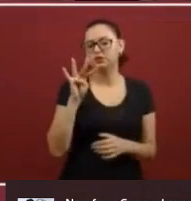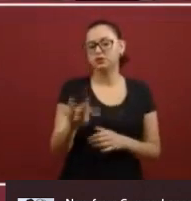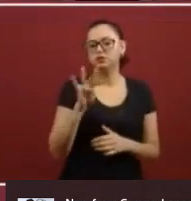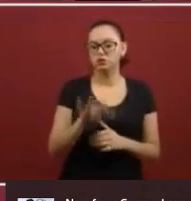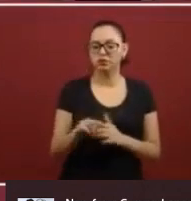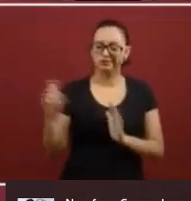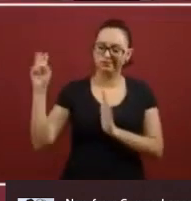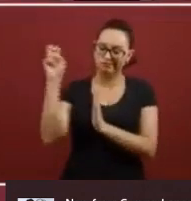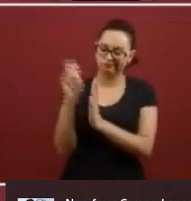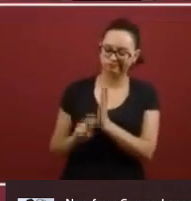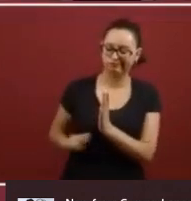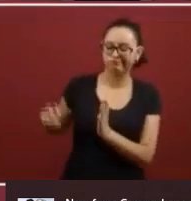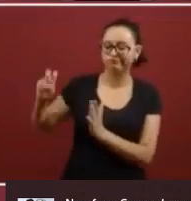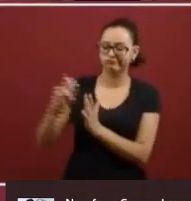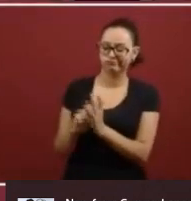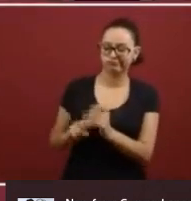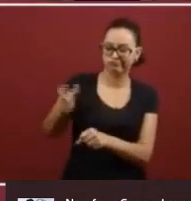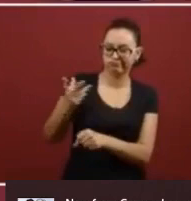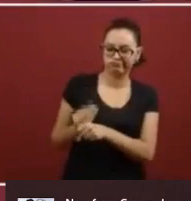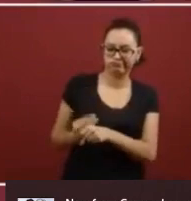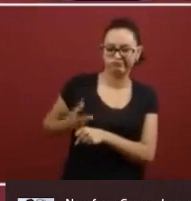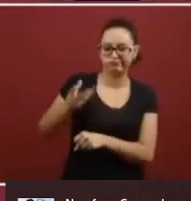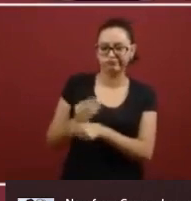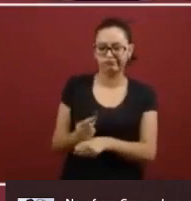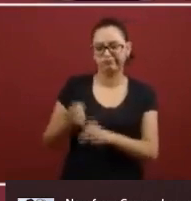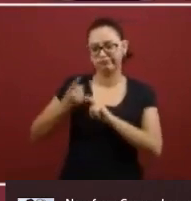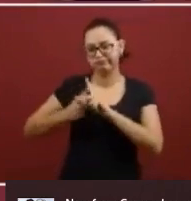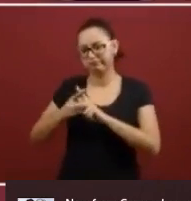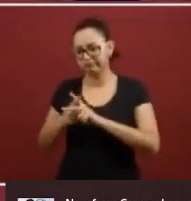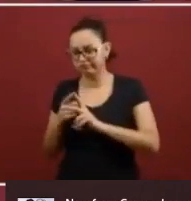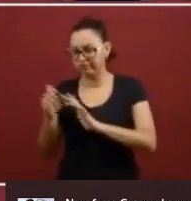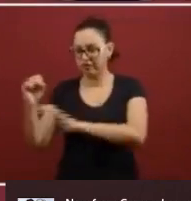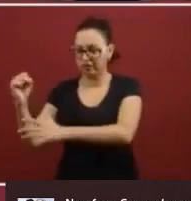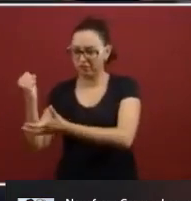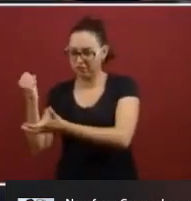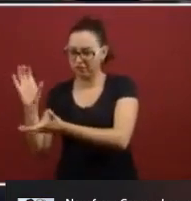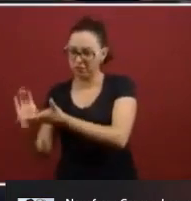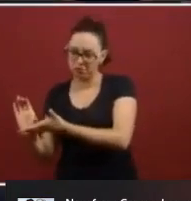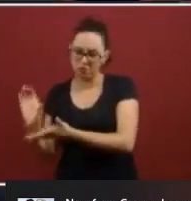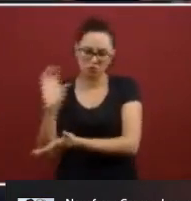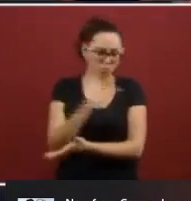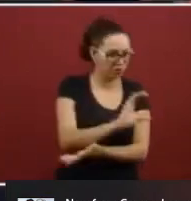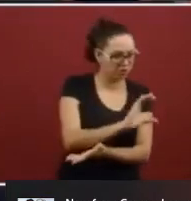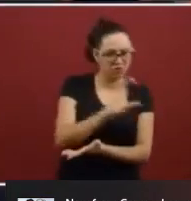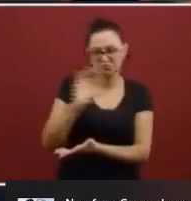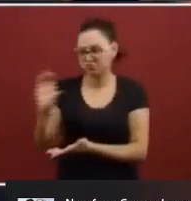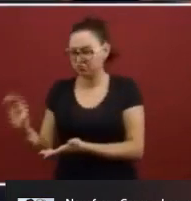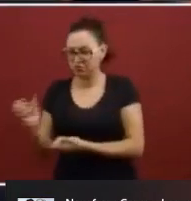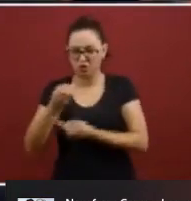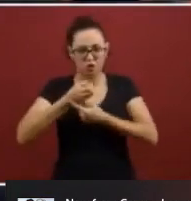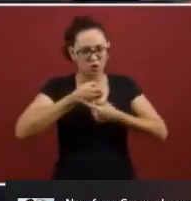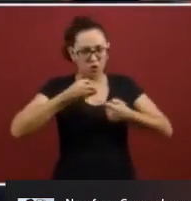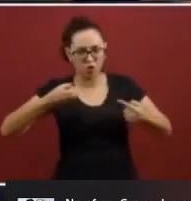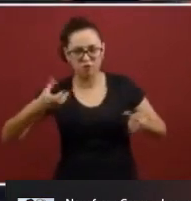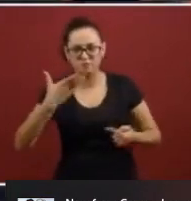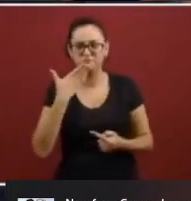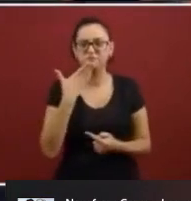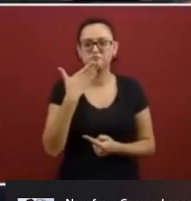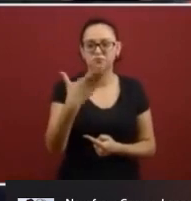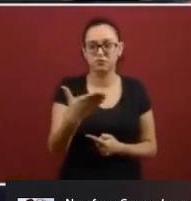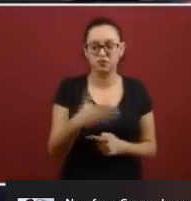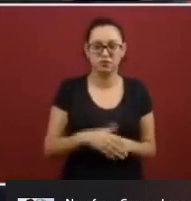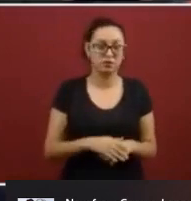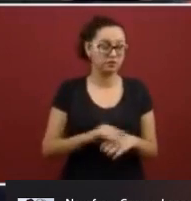budget. Estamos haciendo transferencias de recursos. We're transferring Tenemos, funds and recourses. Definidas